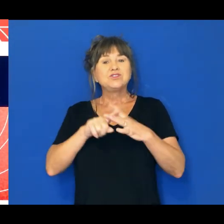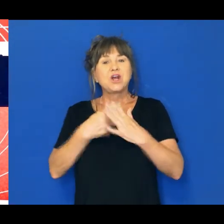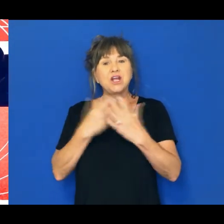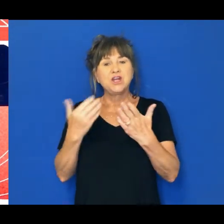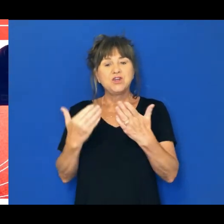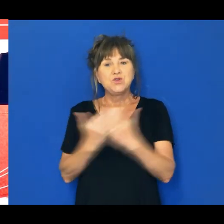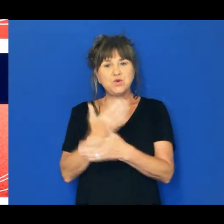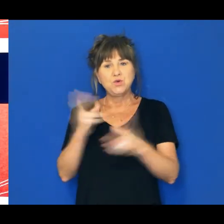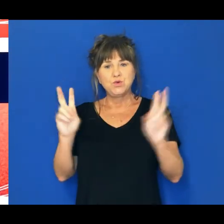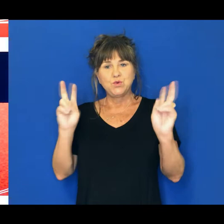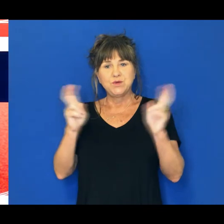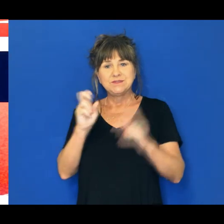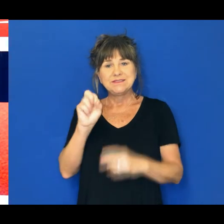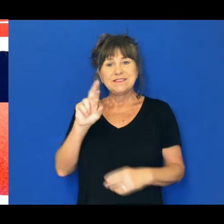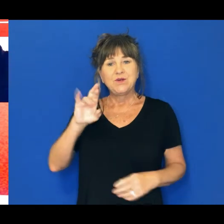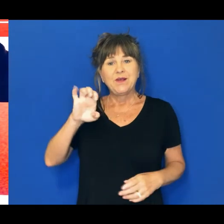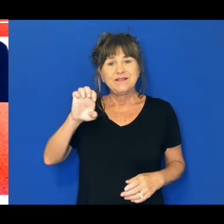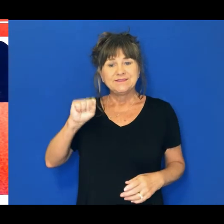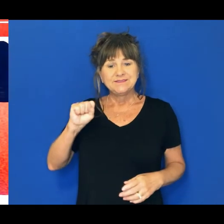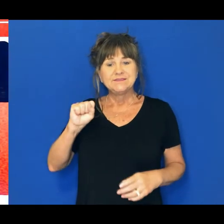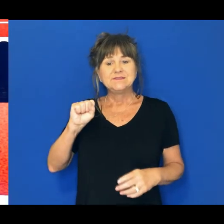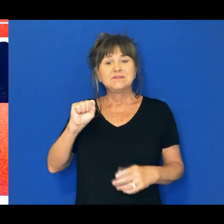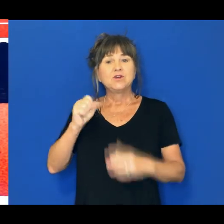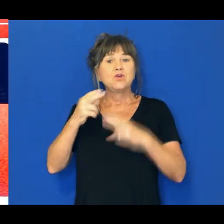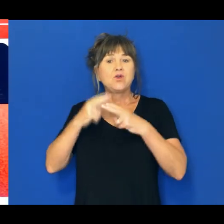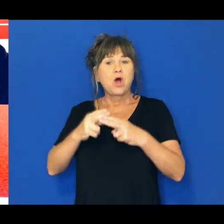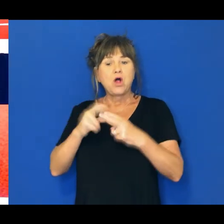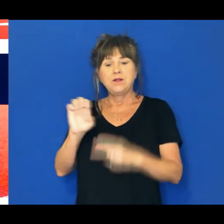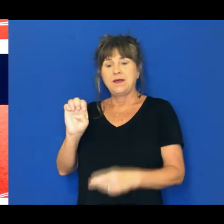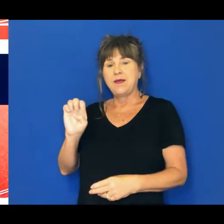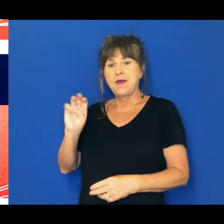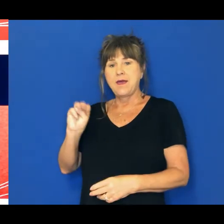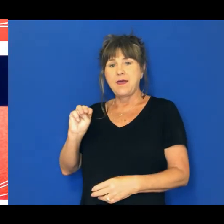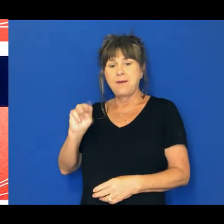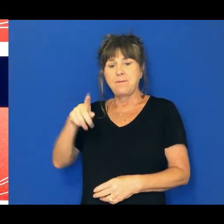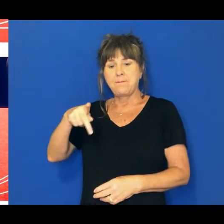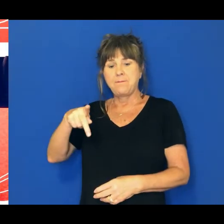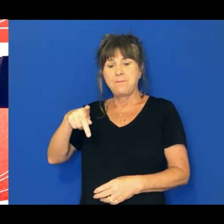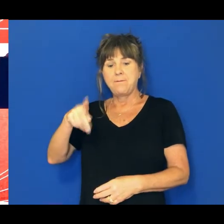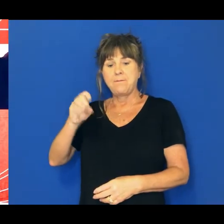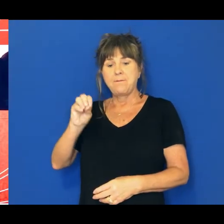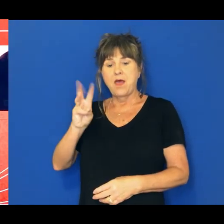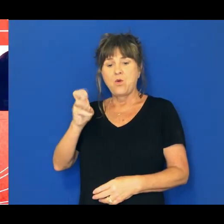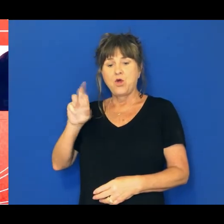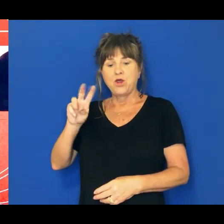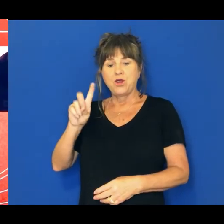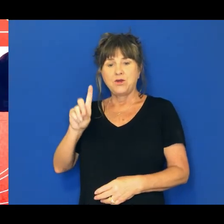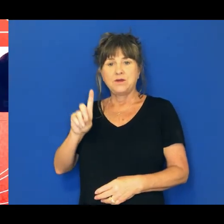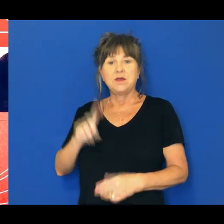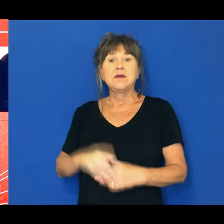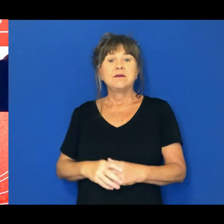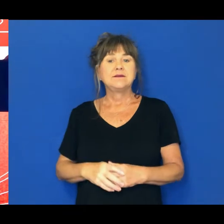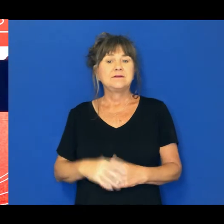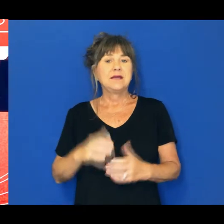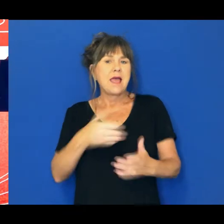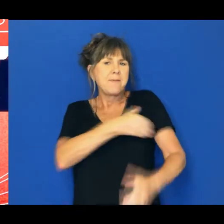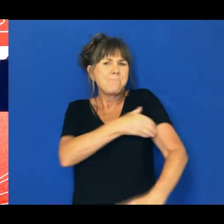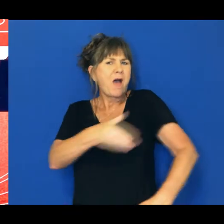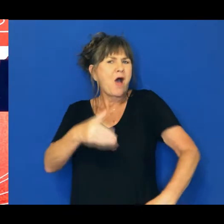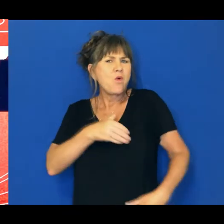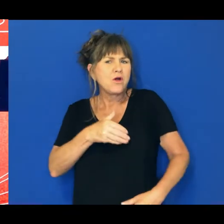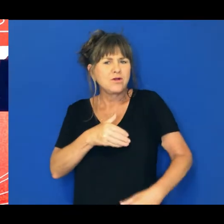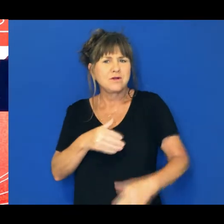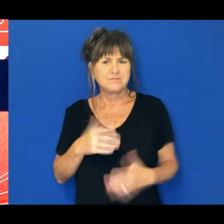new series today entitled Empowered. Someone shout Empowered. Come on, you got to say it like you believe we're being empowered today.